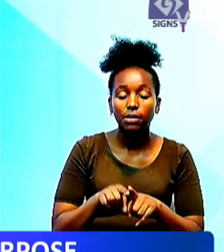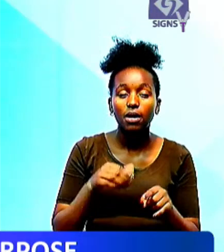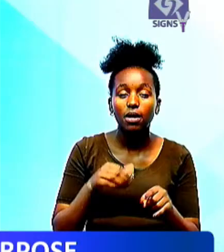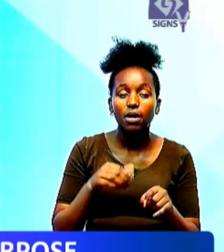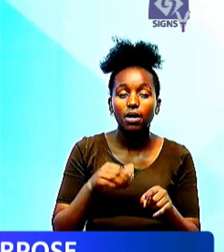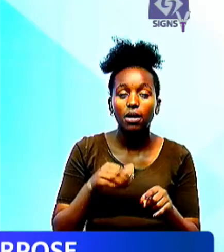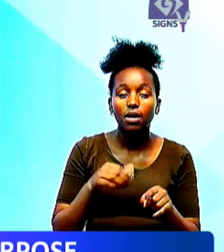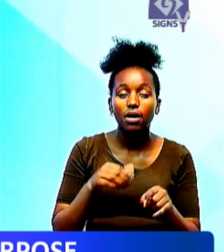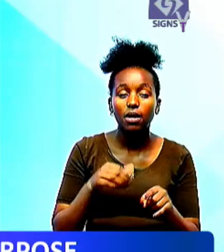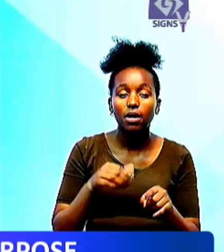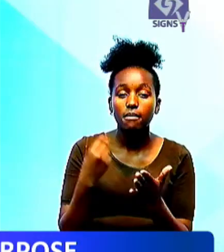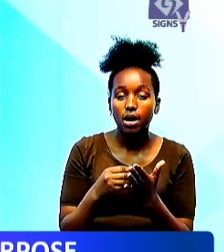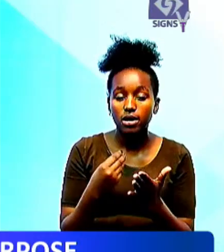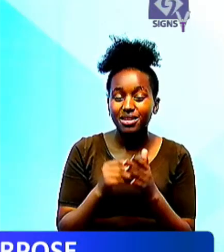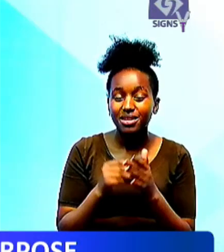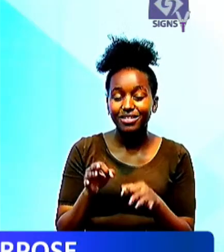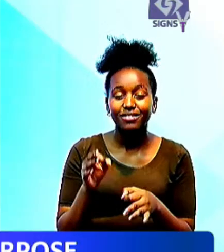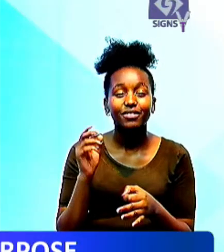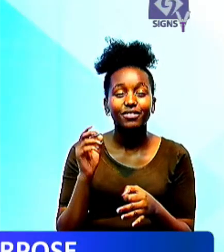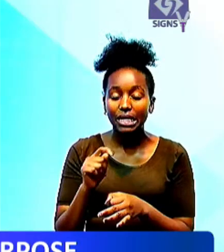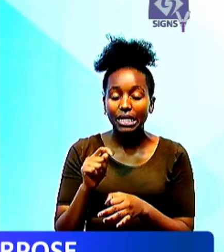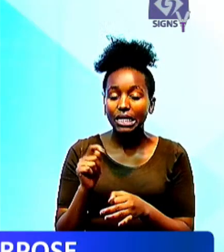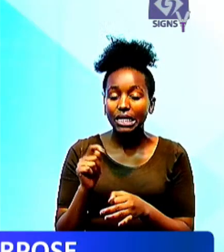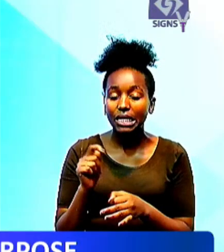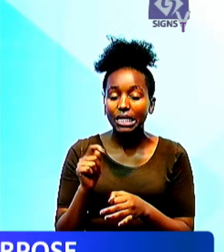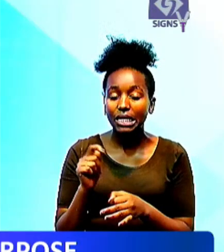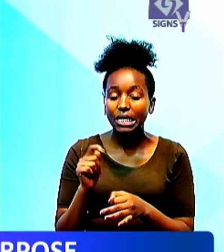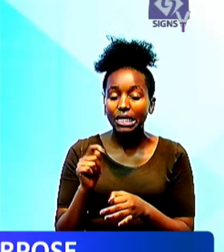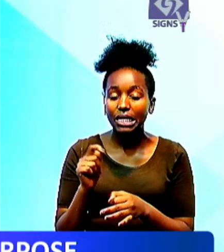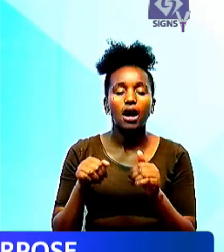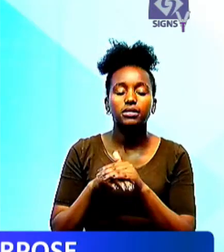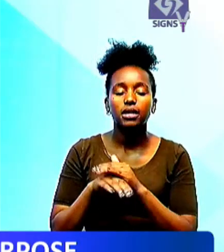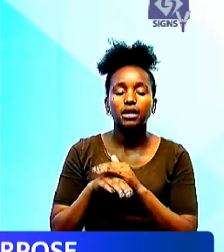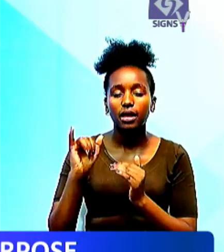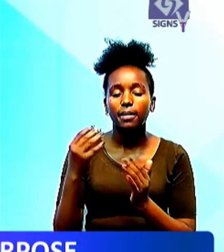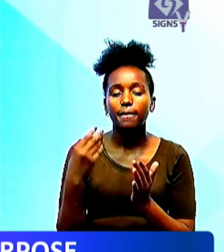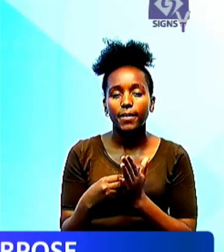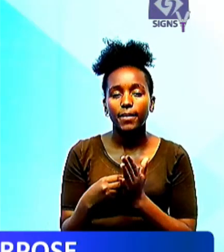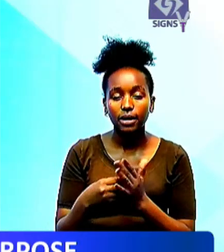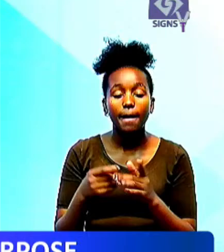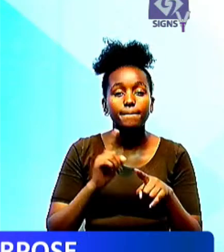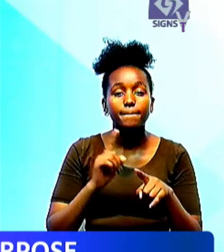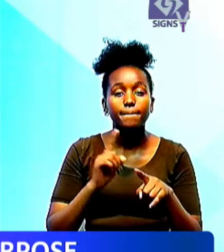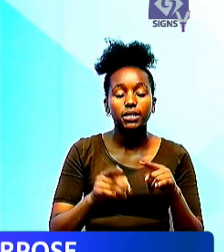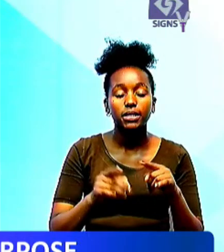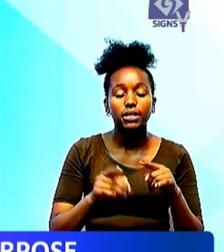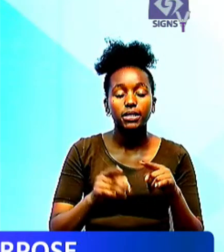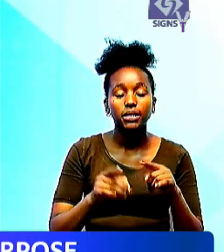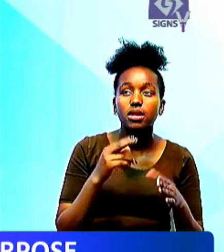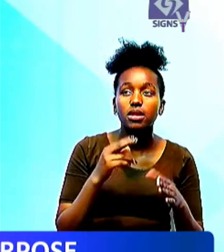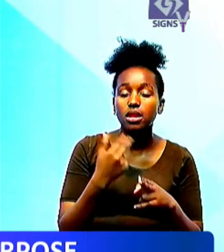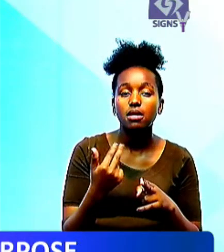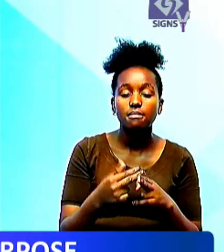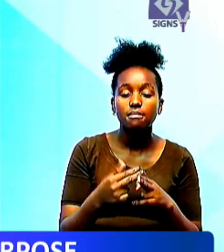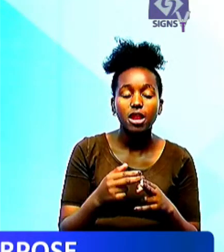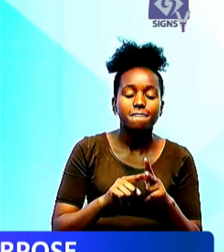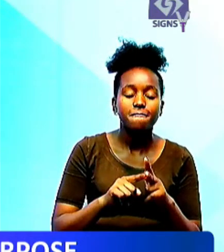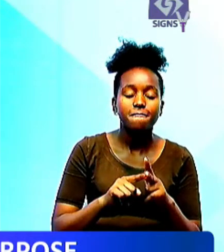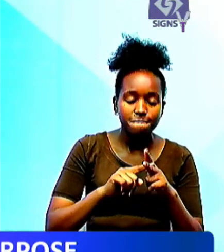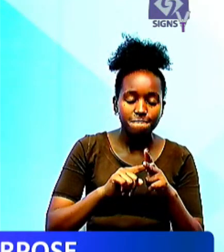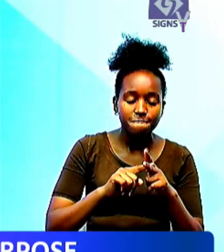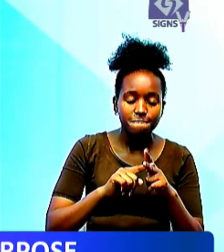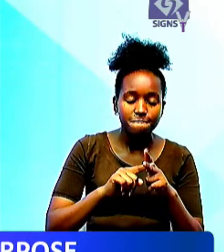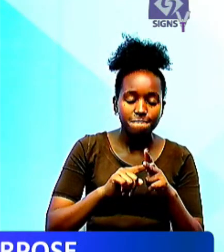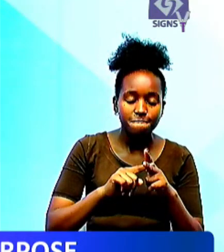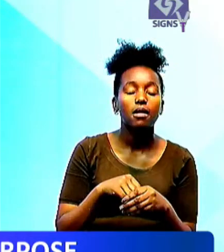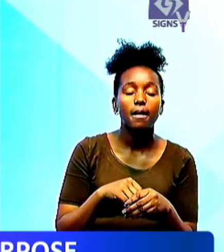case I have a need, I can always access. And we have other funds, we call them fixed income fund, that invest in bonds. Money